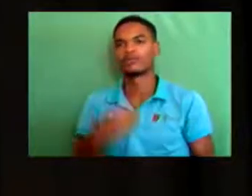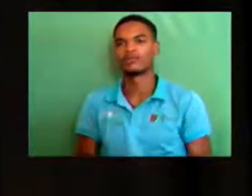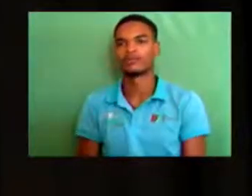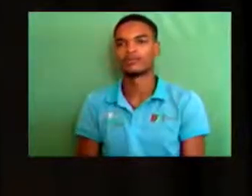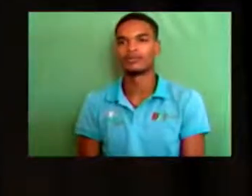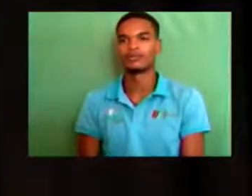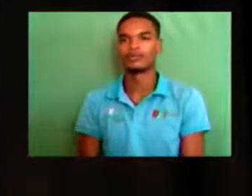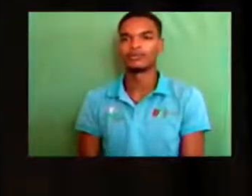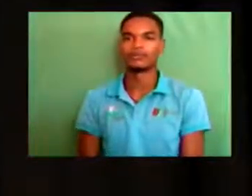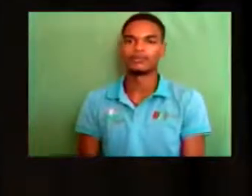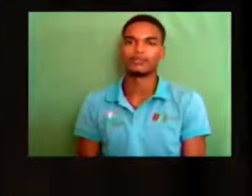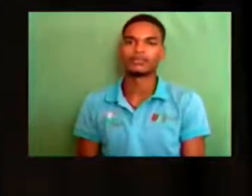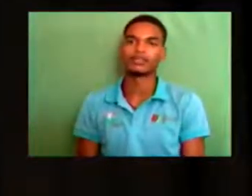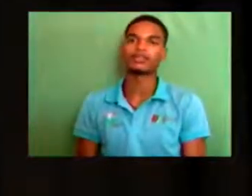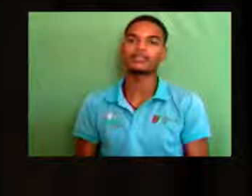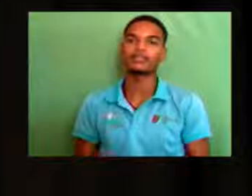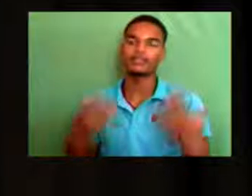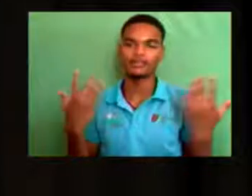So